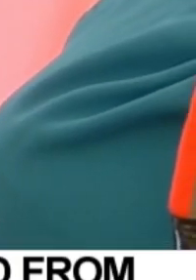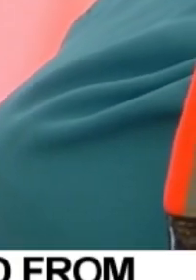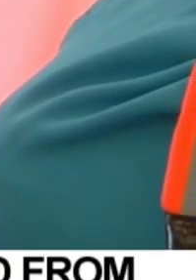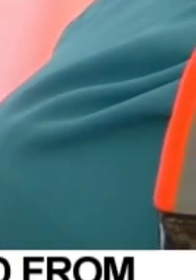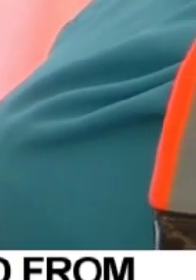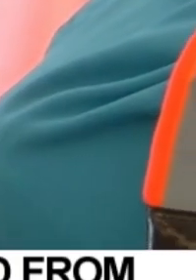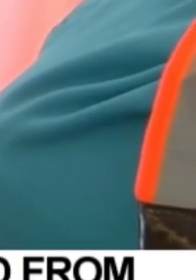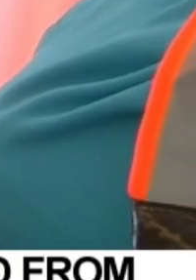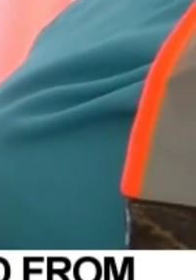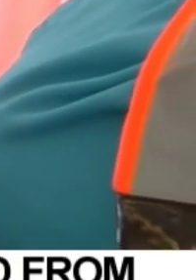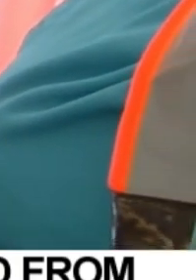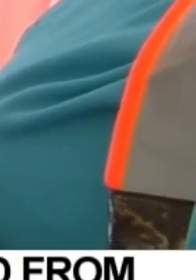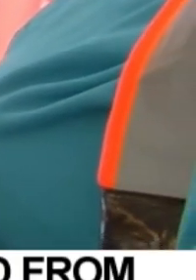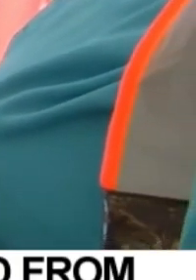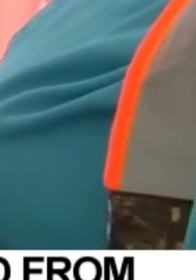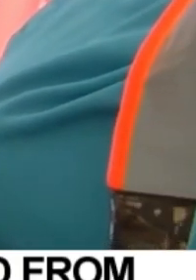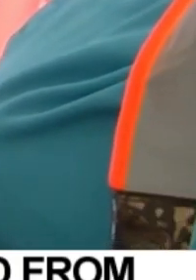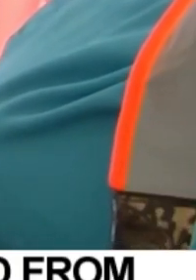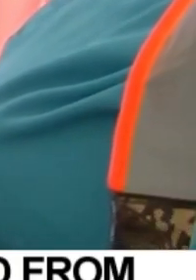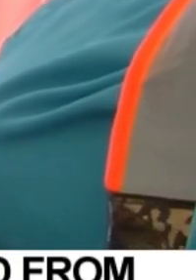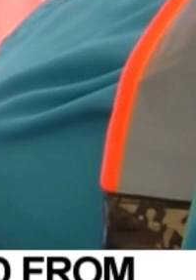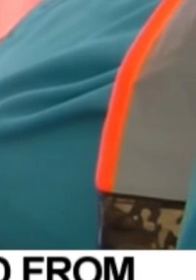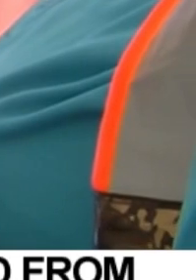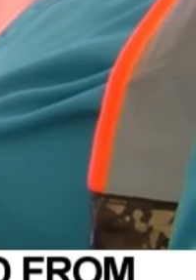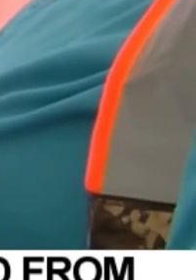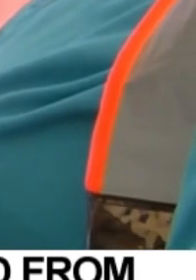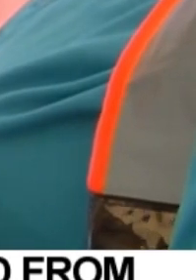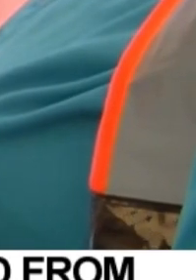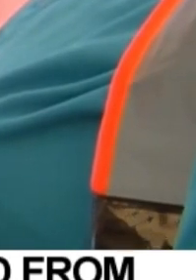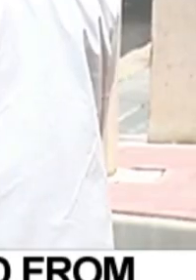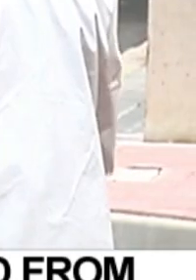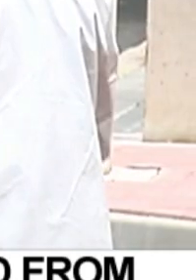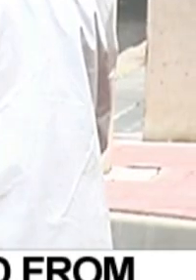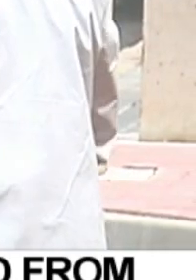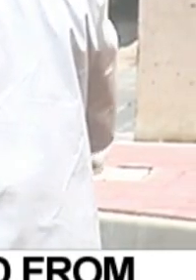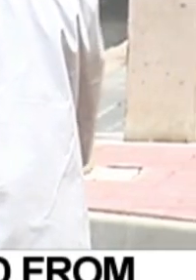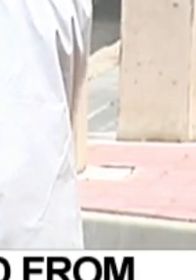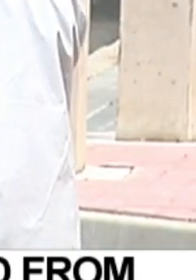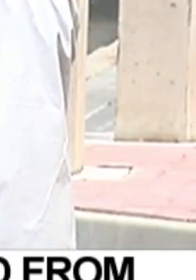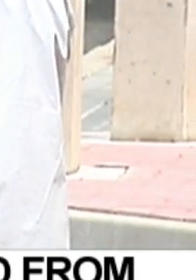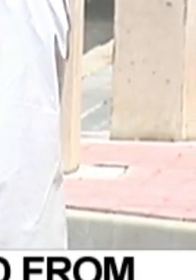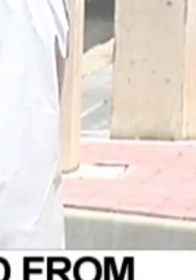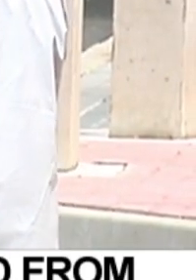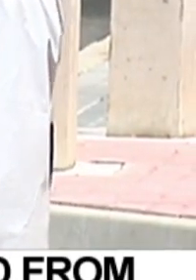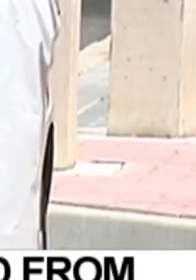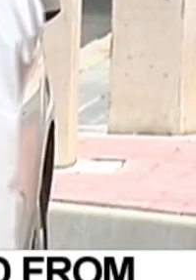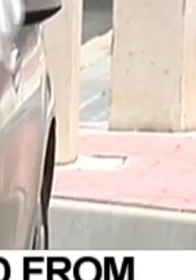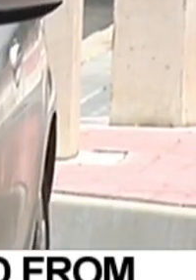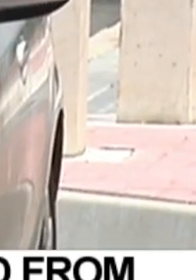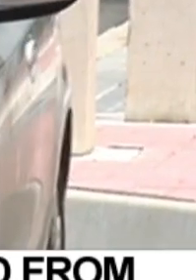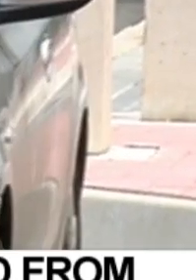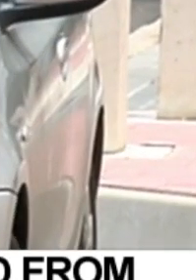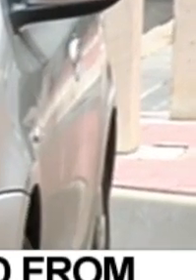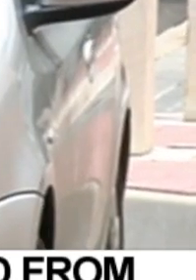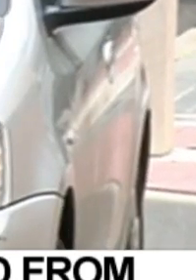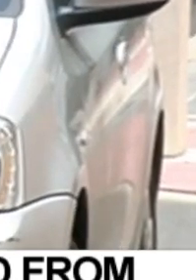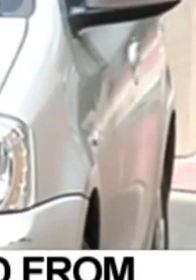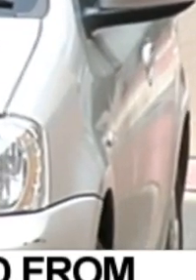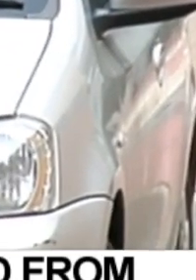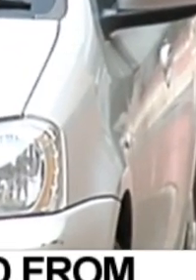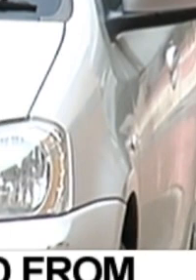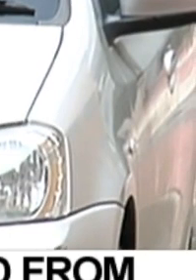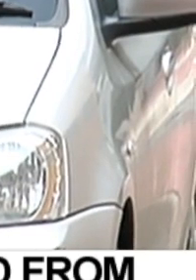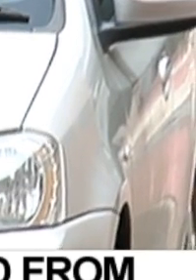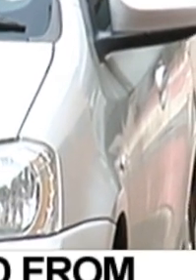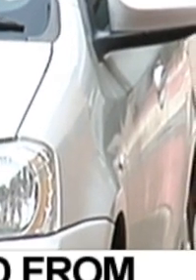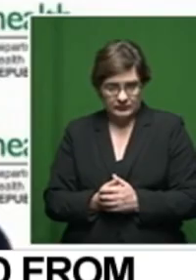Phaahla's confidence of his department's preparations for the inevitable fourth wave, he cites staffing solutions as a challenge. As a